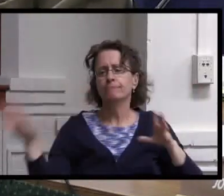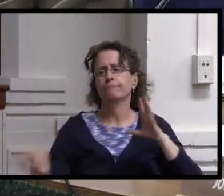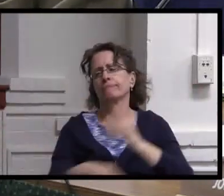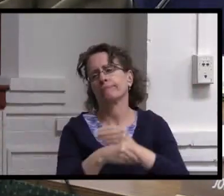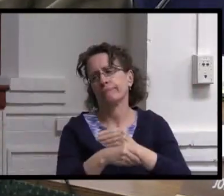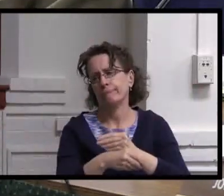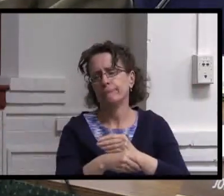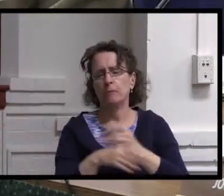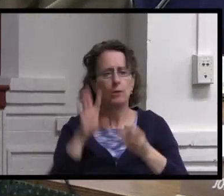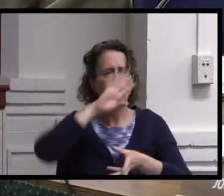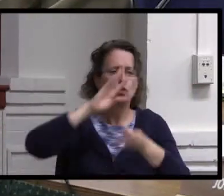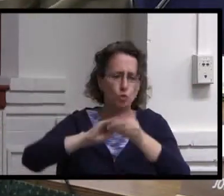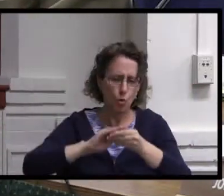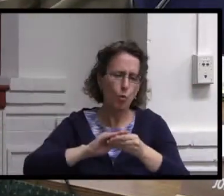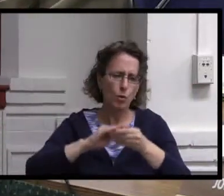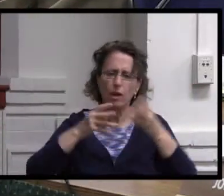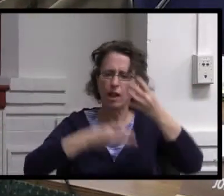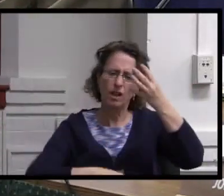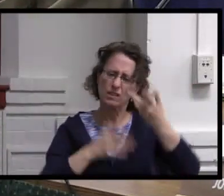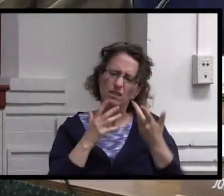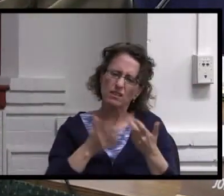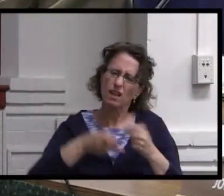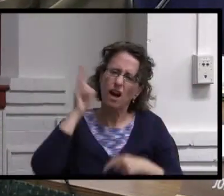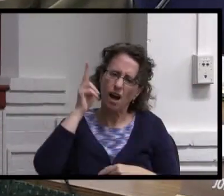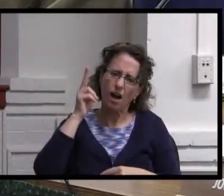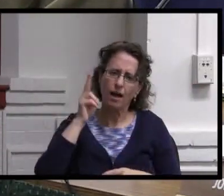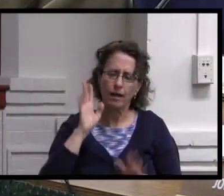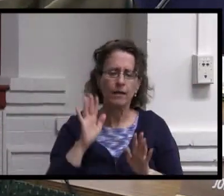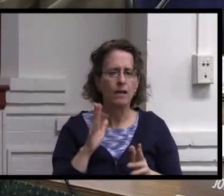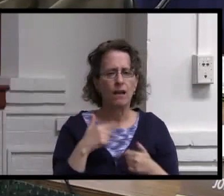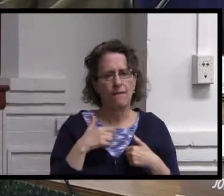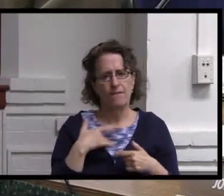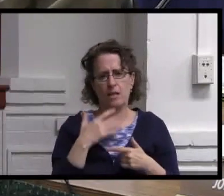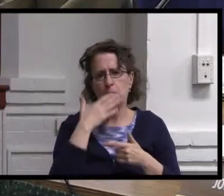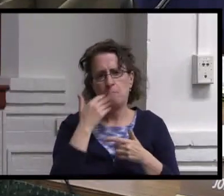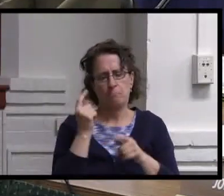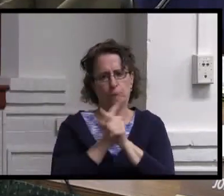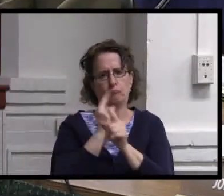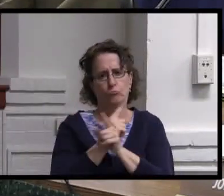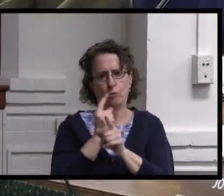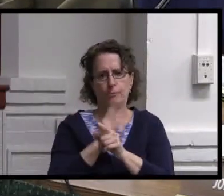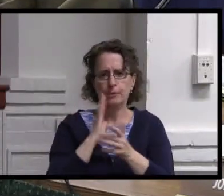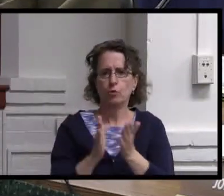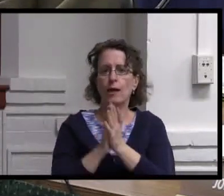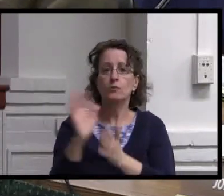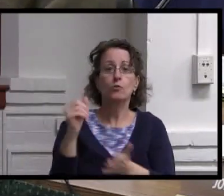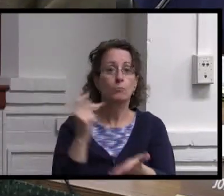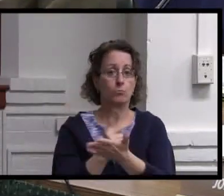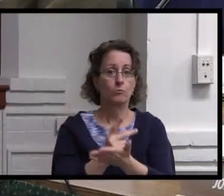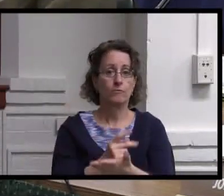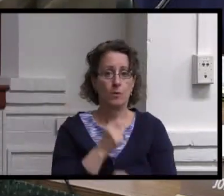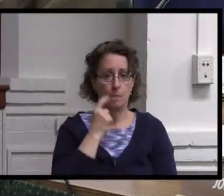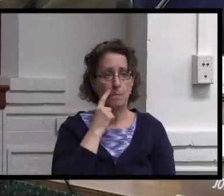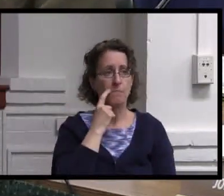because we were assembling all of this material to bring to you this evening, it was timely, and so we included those on the list.